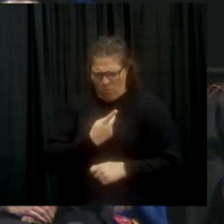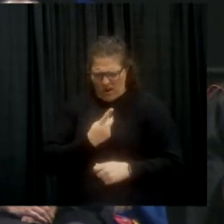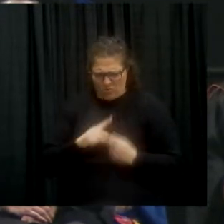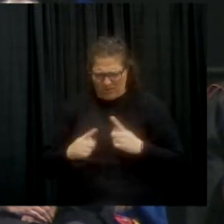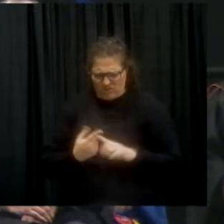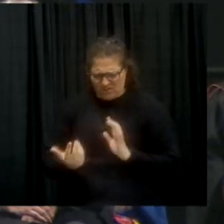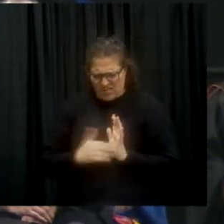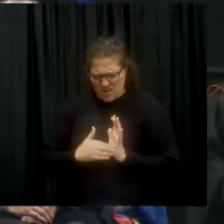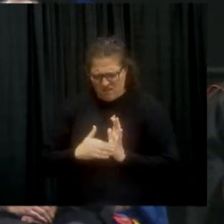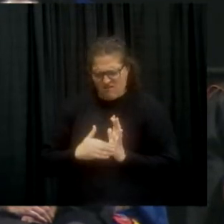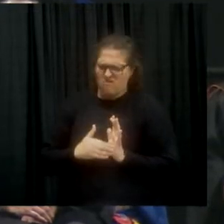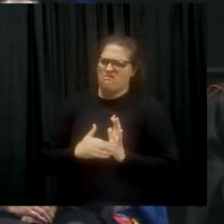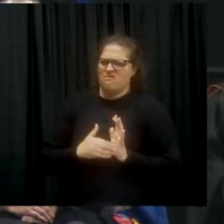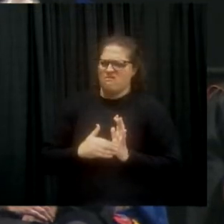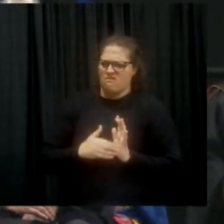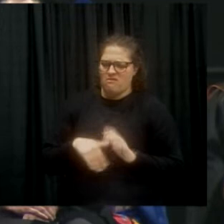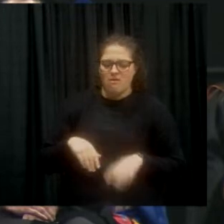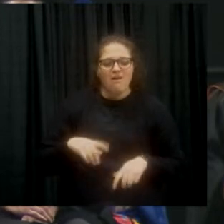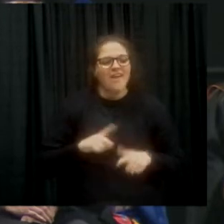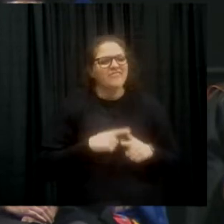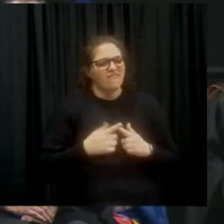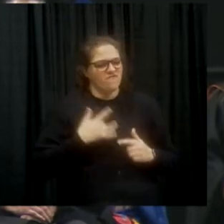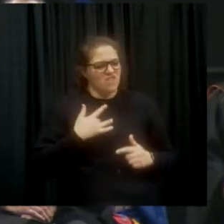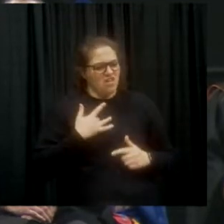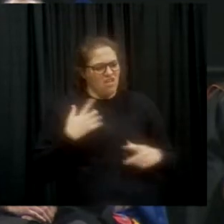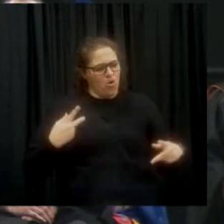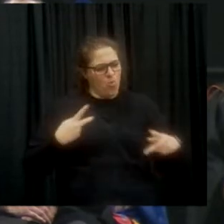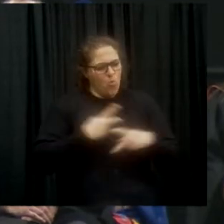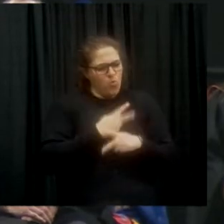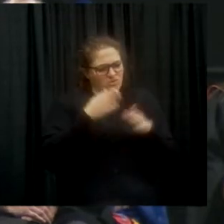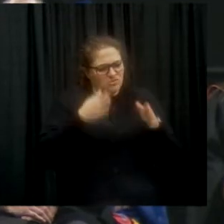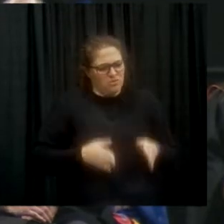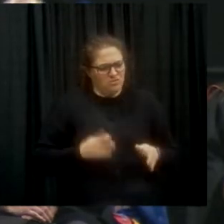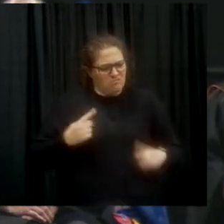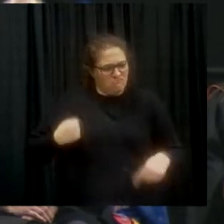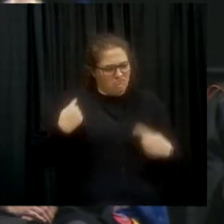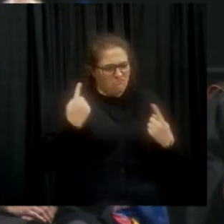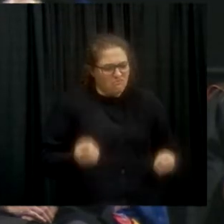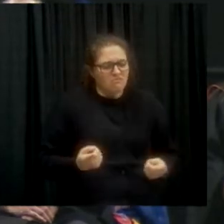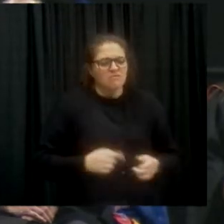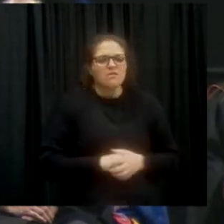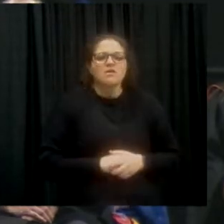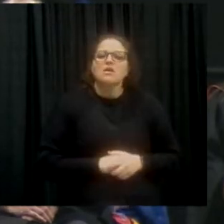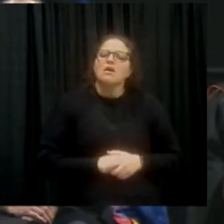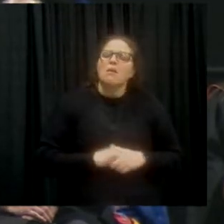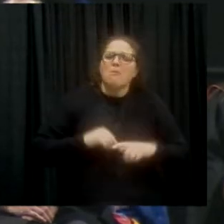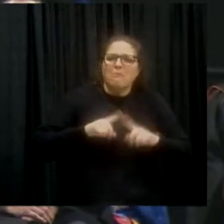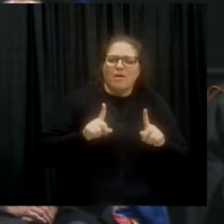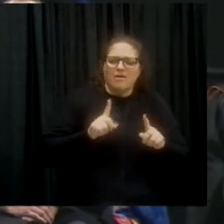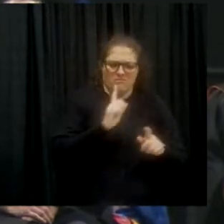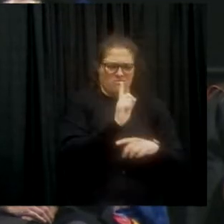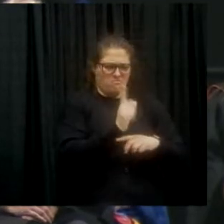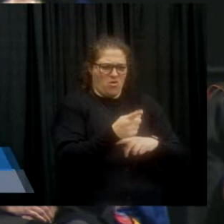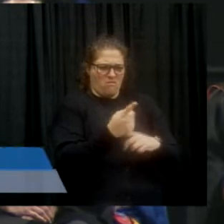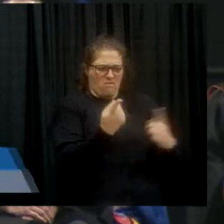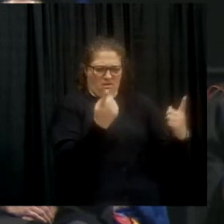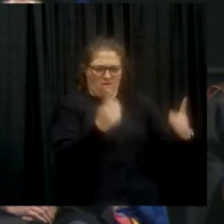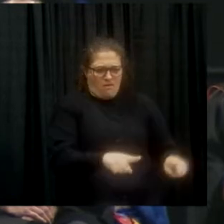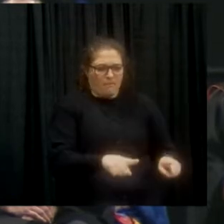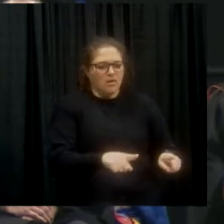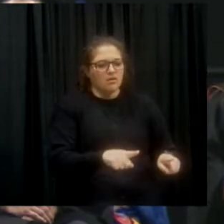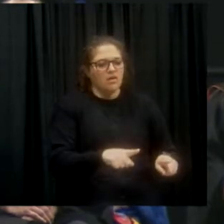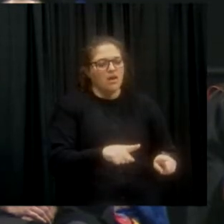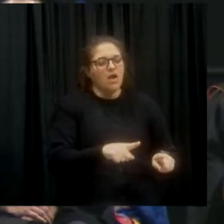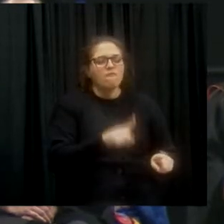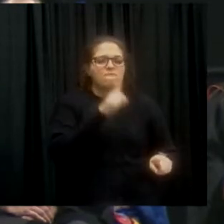again? And I would feel like the worst person in the world sometimes, but in those moments,